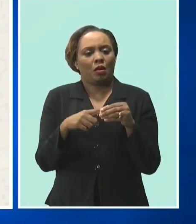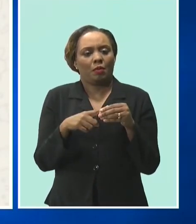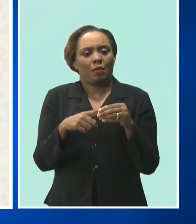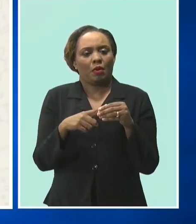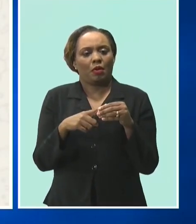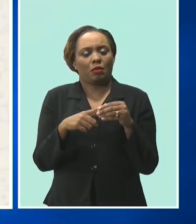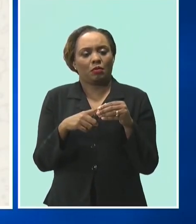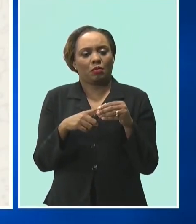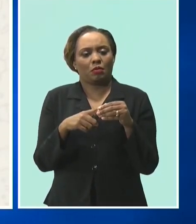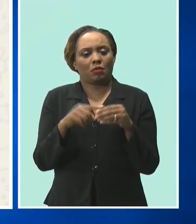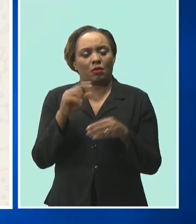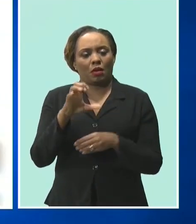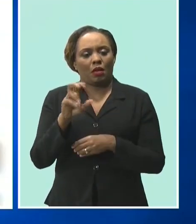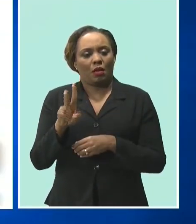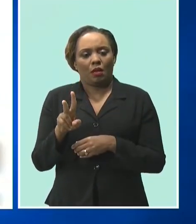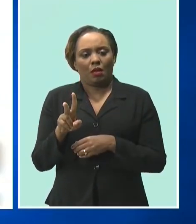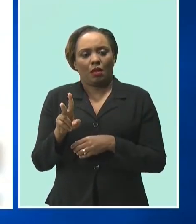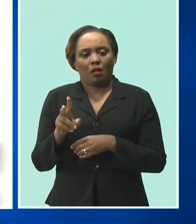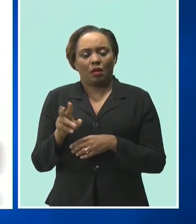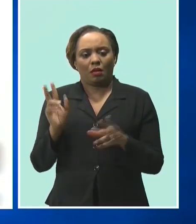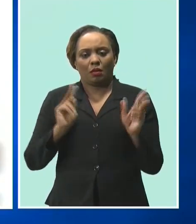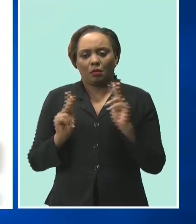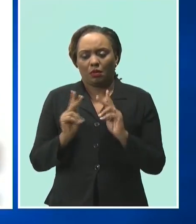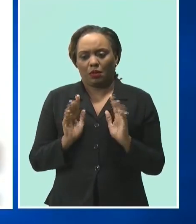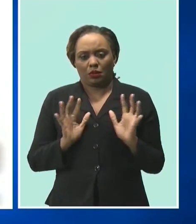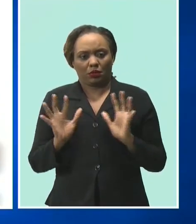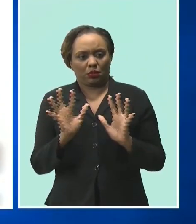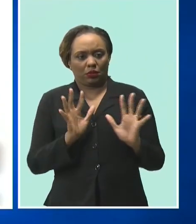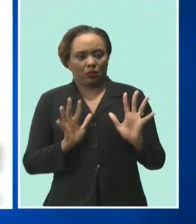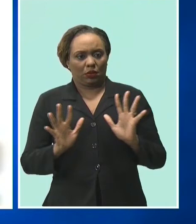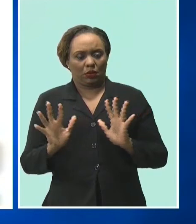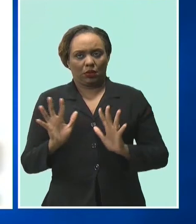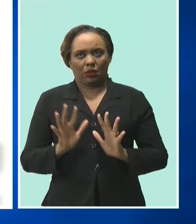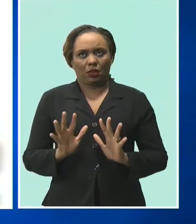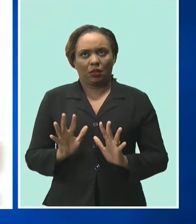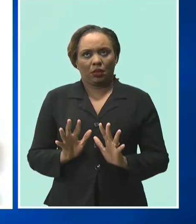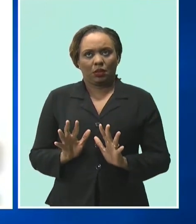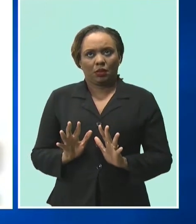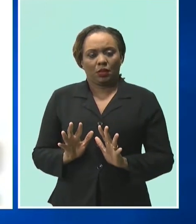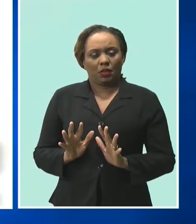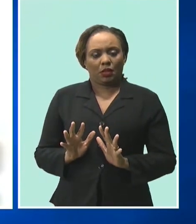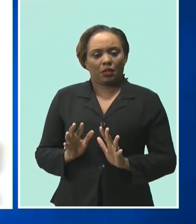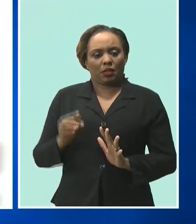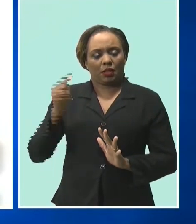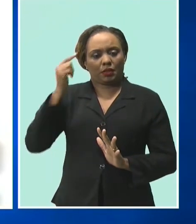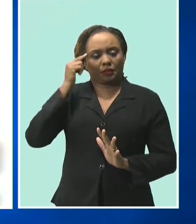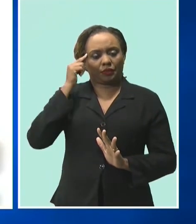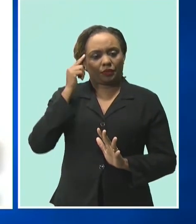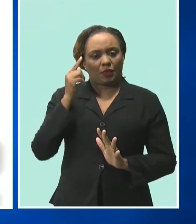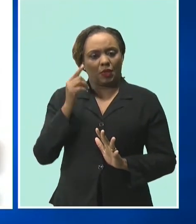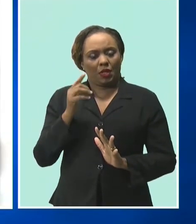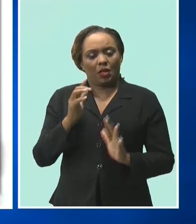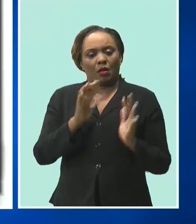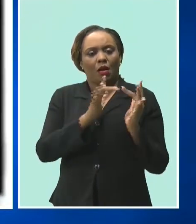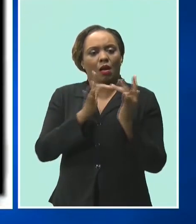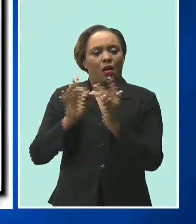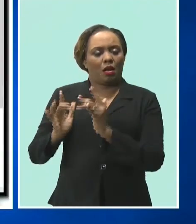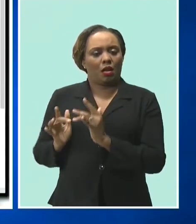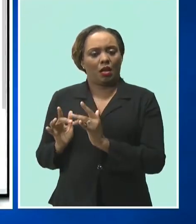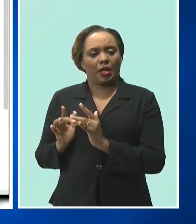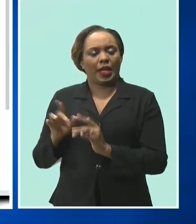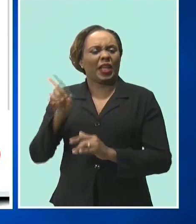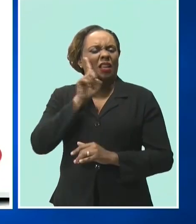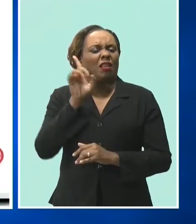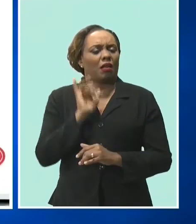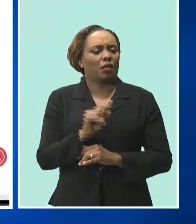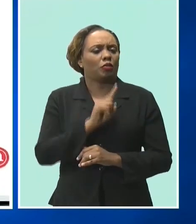has caused quite a stir. An article purporting to be from a trusted online news site was making rounds on social